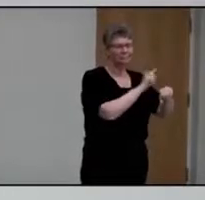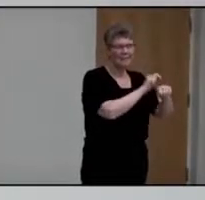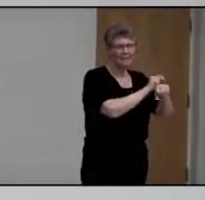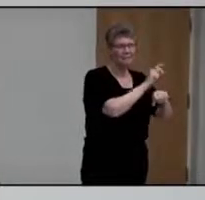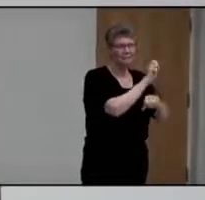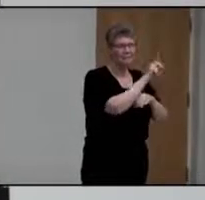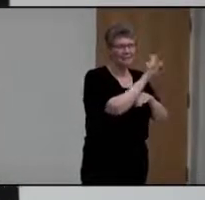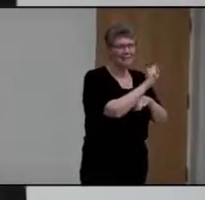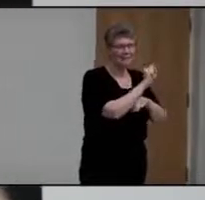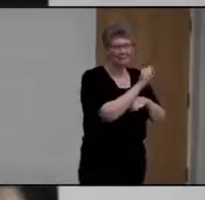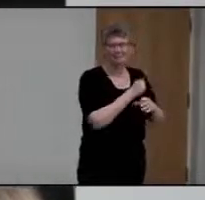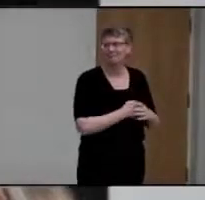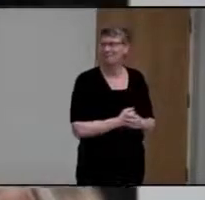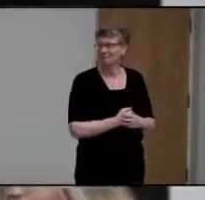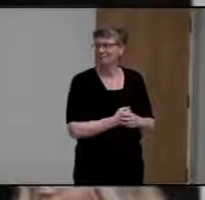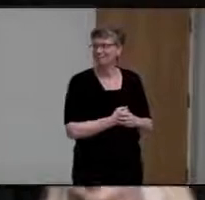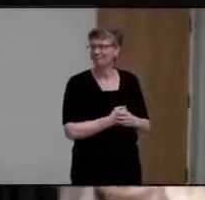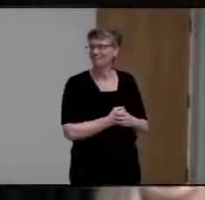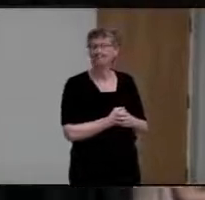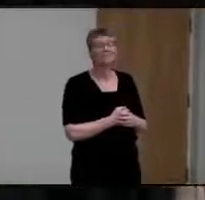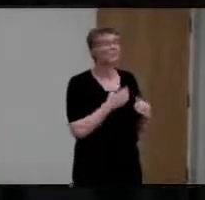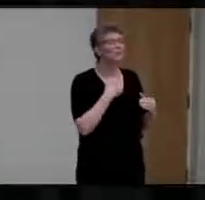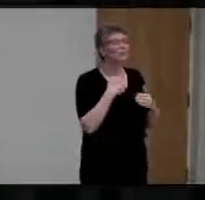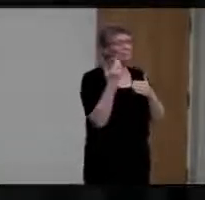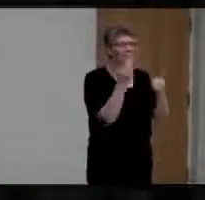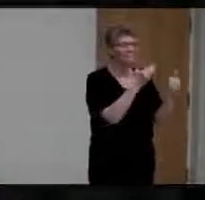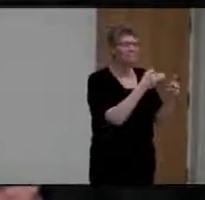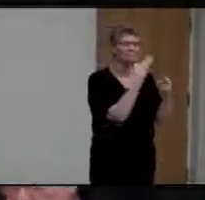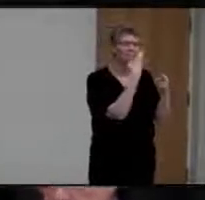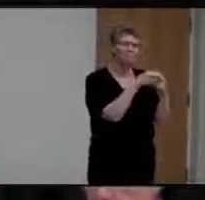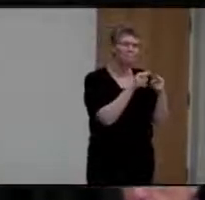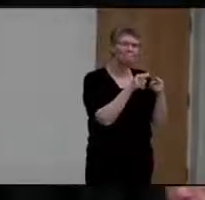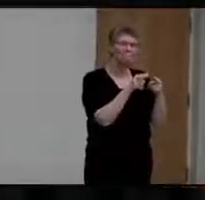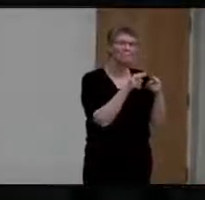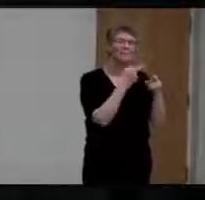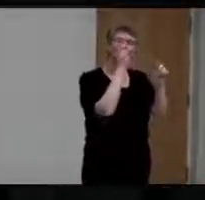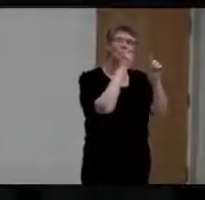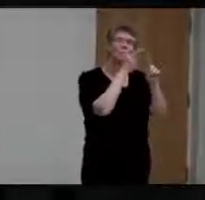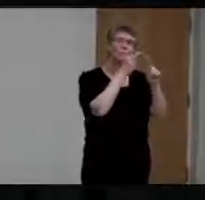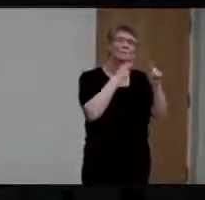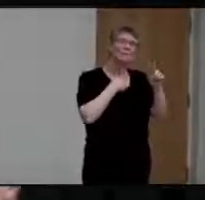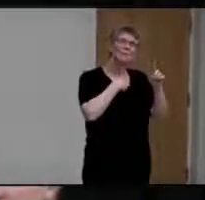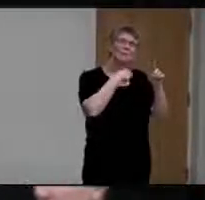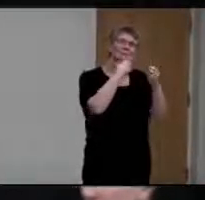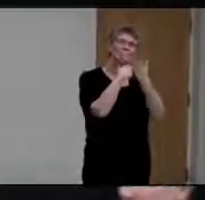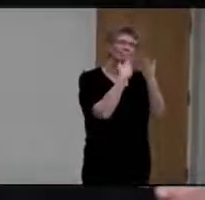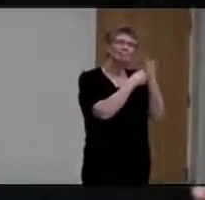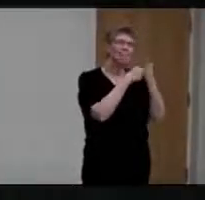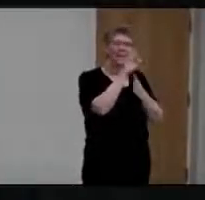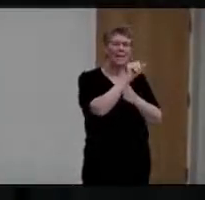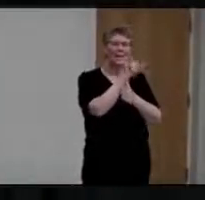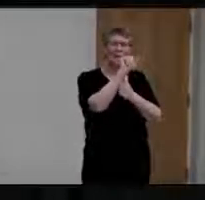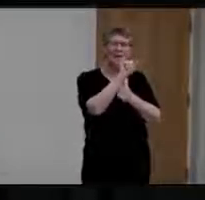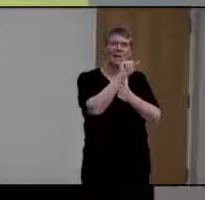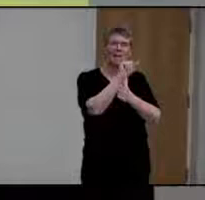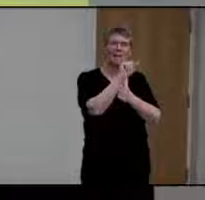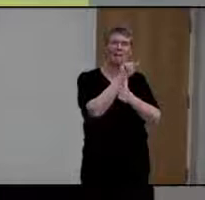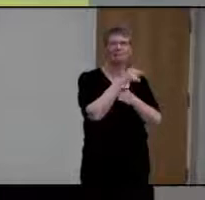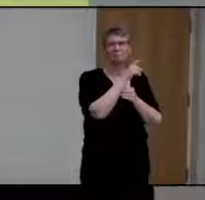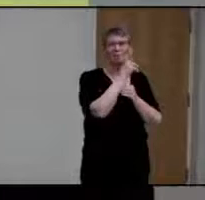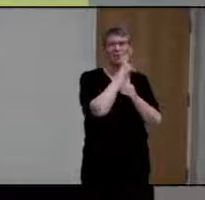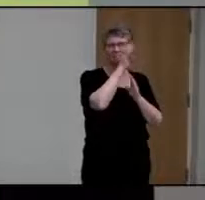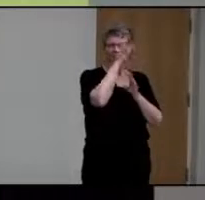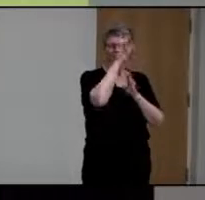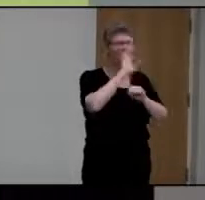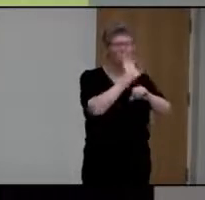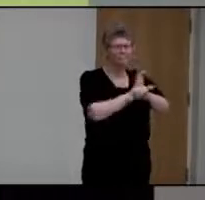goal tonight is to determine what is artificial intelligence. What does AI mean to me, to us, collectively? What does it